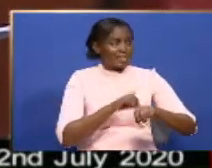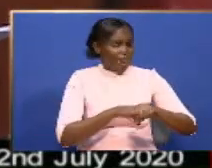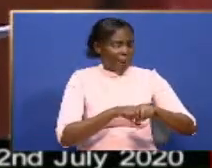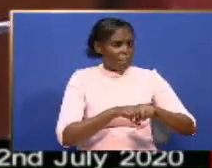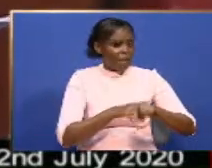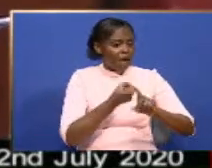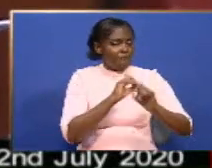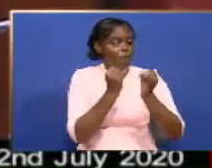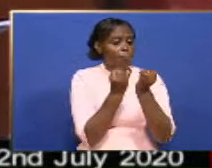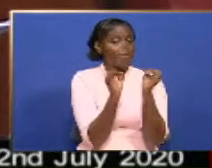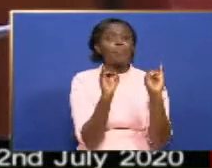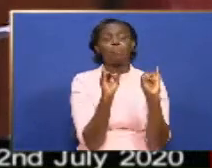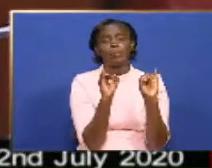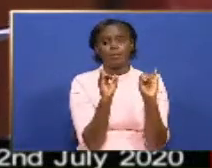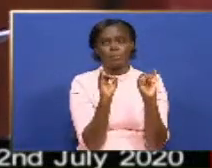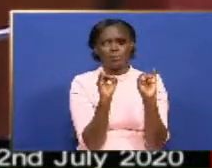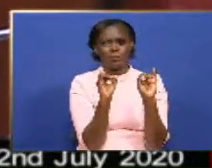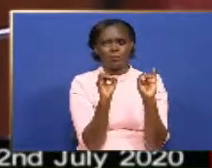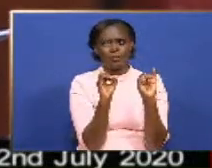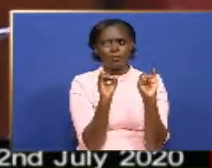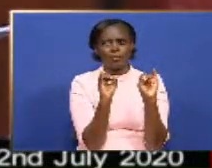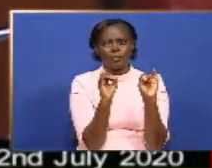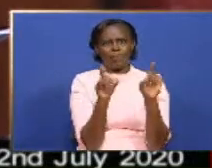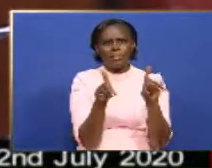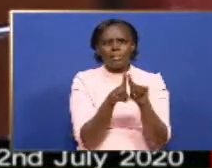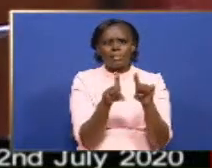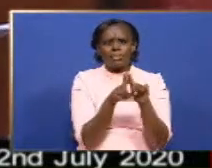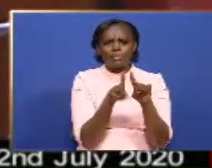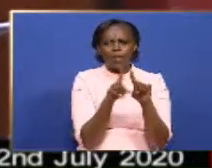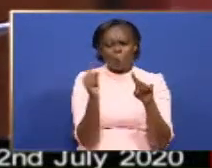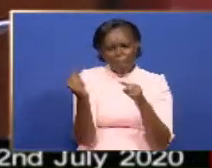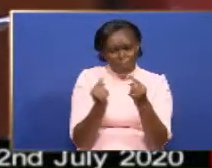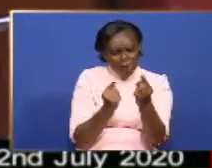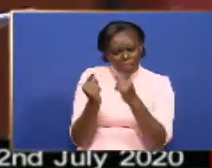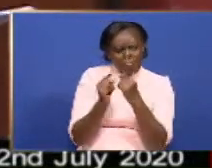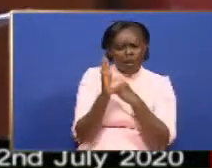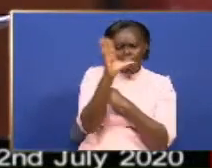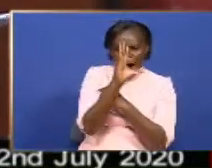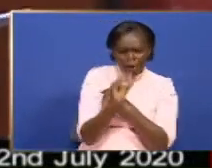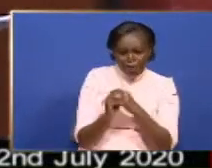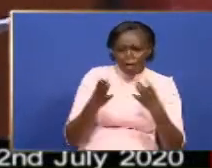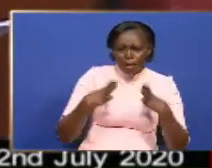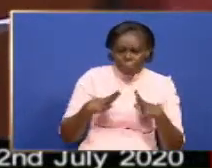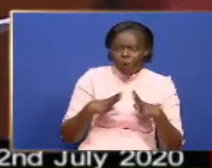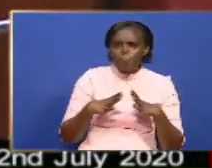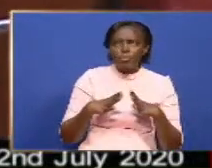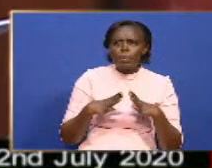independence. As turmoil ravaged through Africa, and the people had